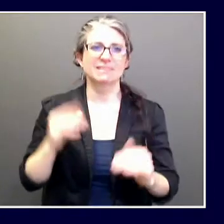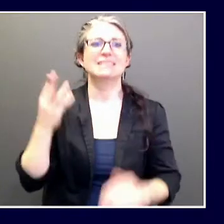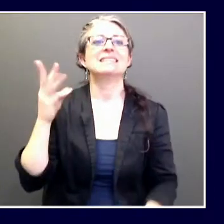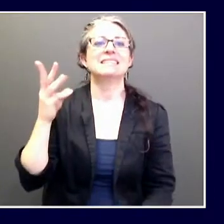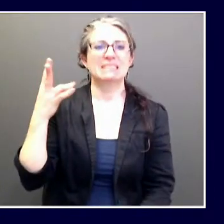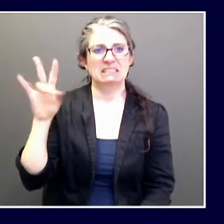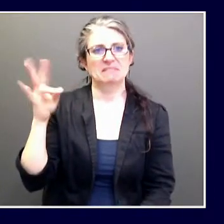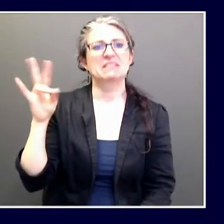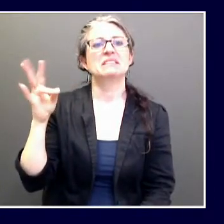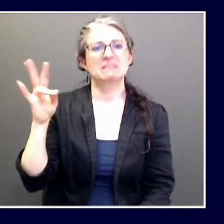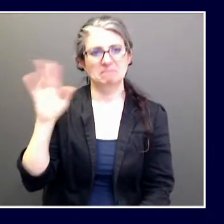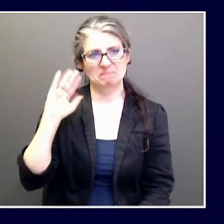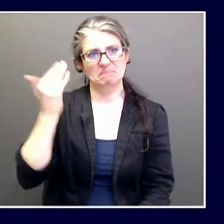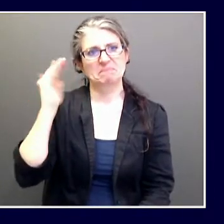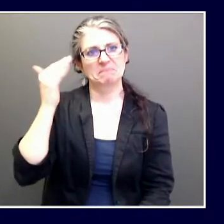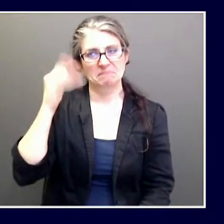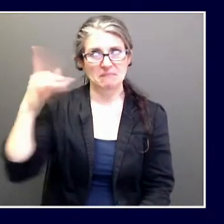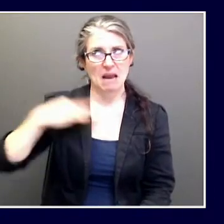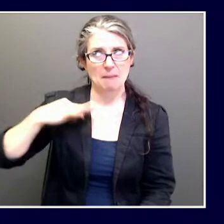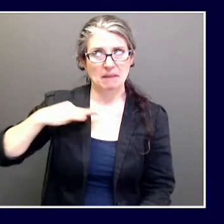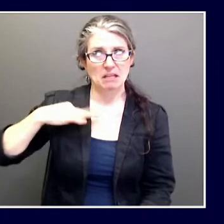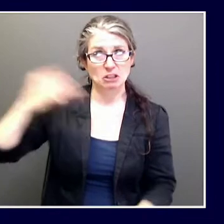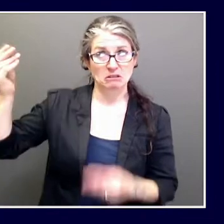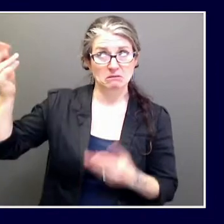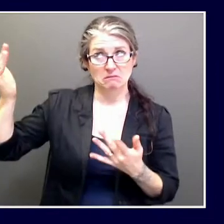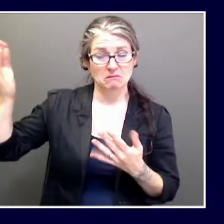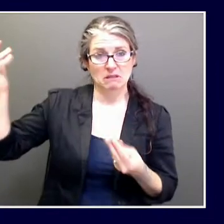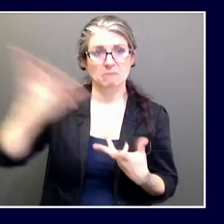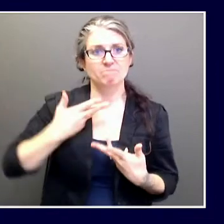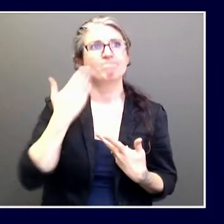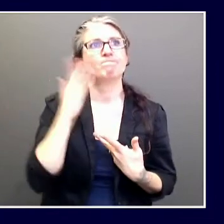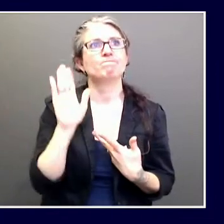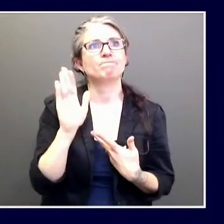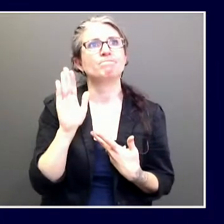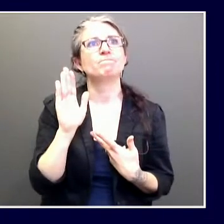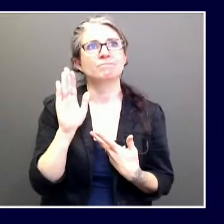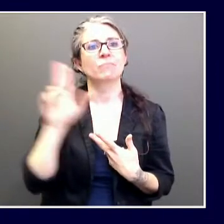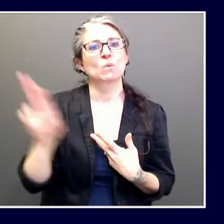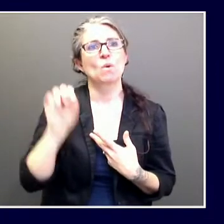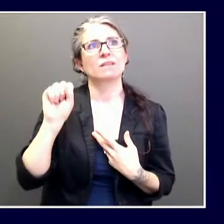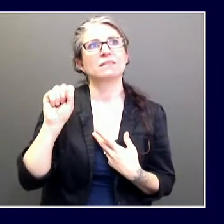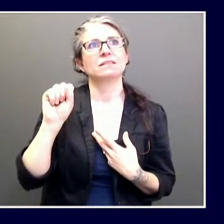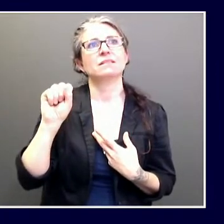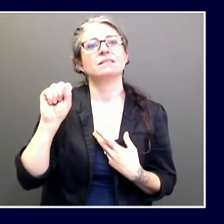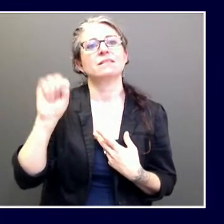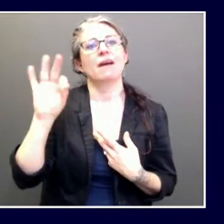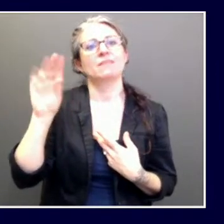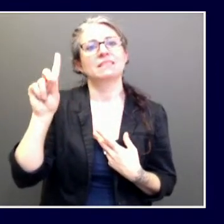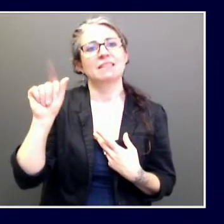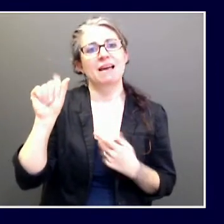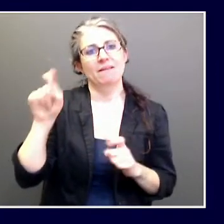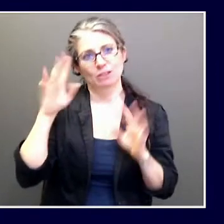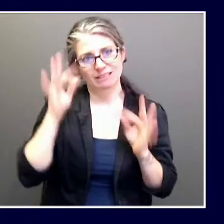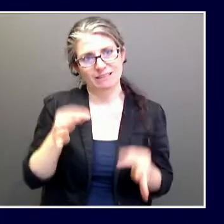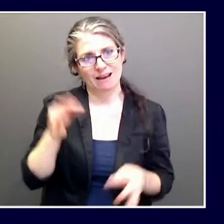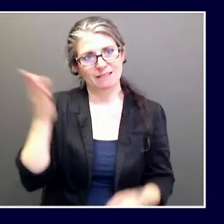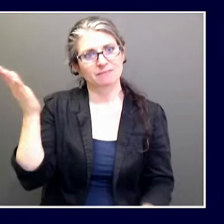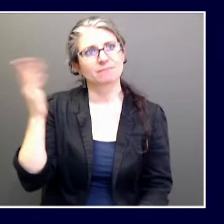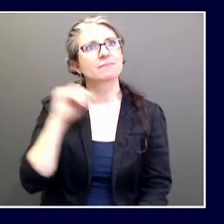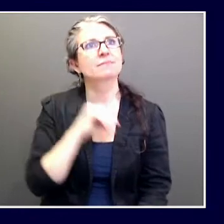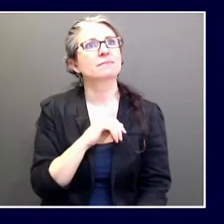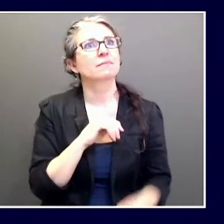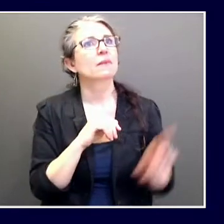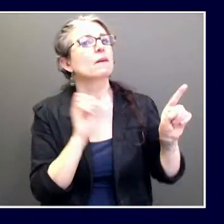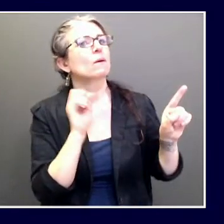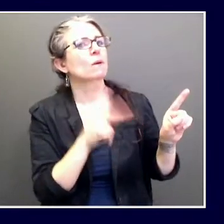don't know when. And that's a US FDA decision. Got it. I did want to ask about,